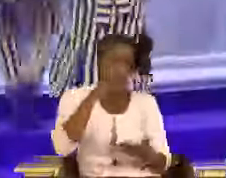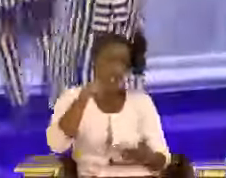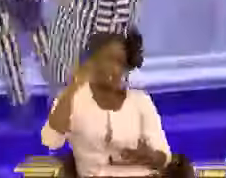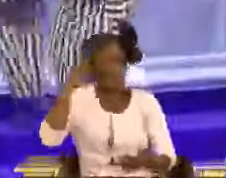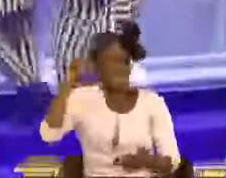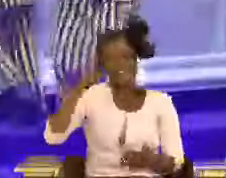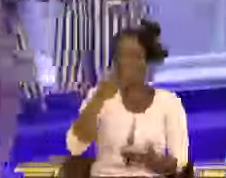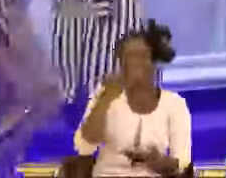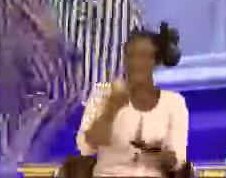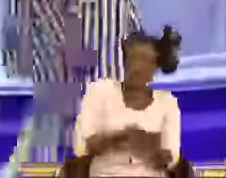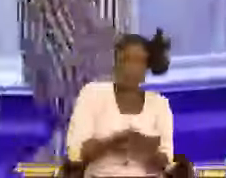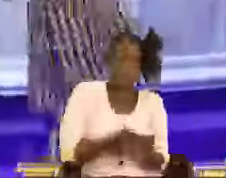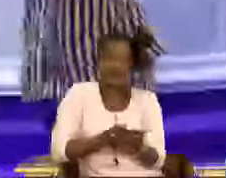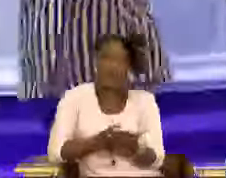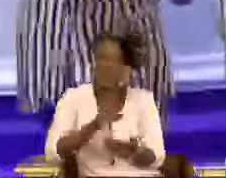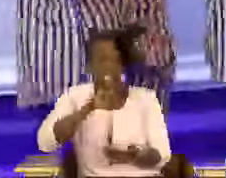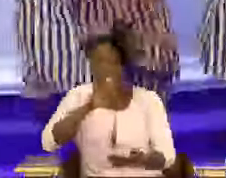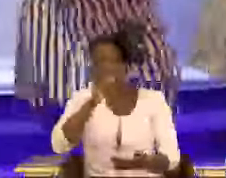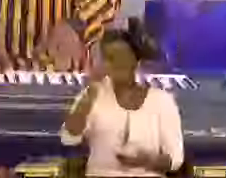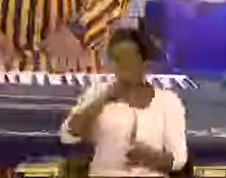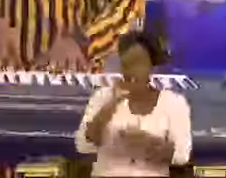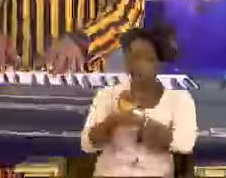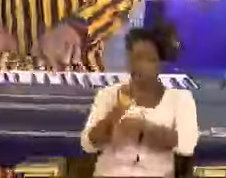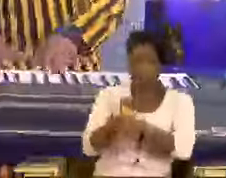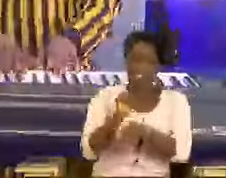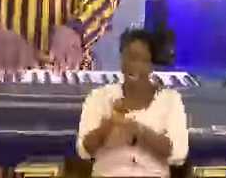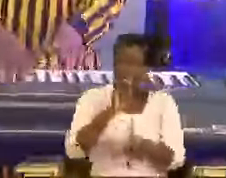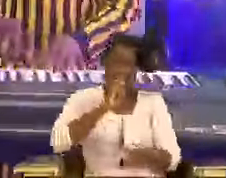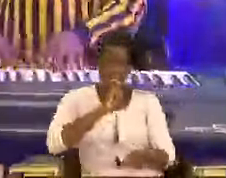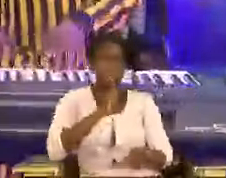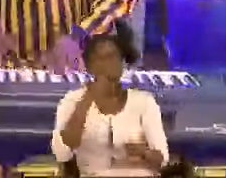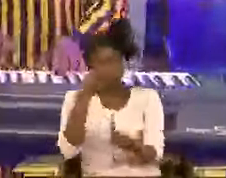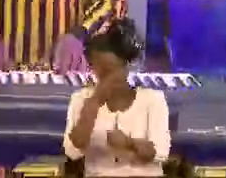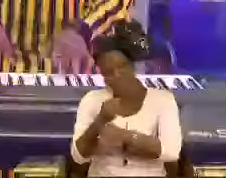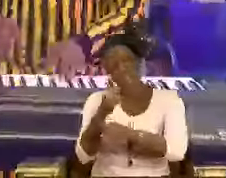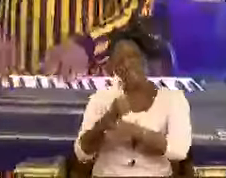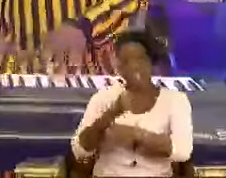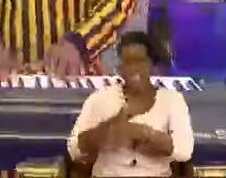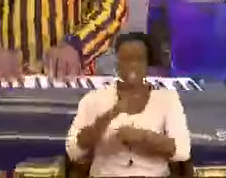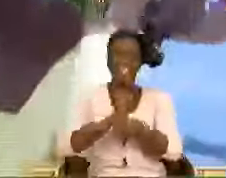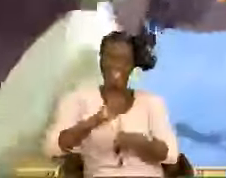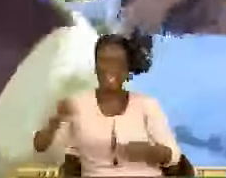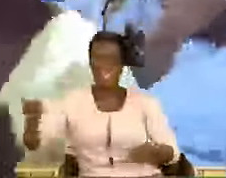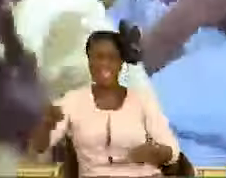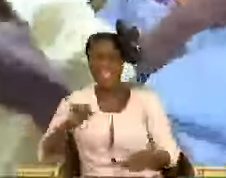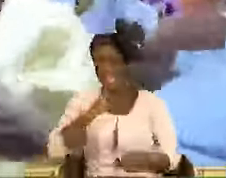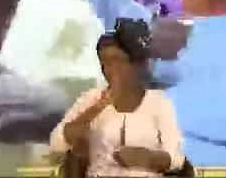he working he working is he working he working is he working